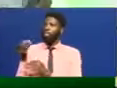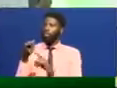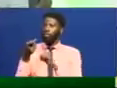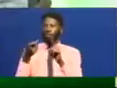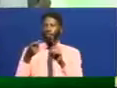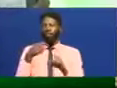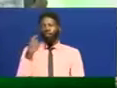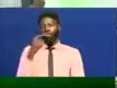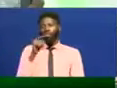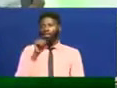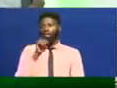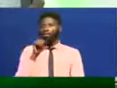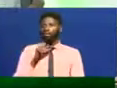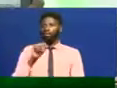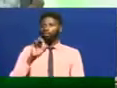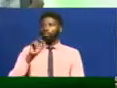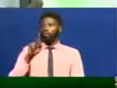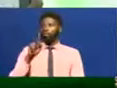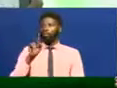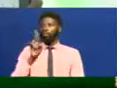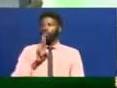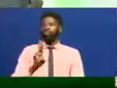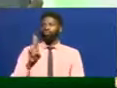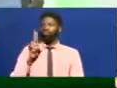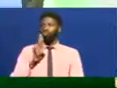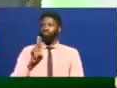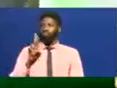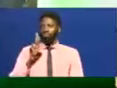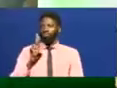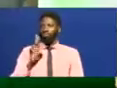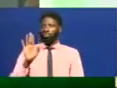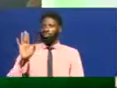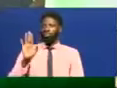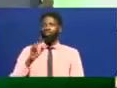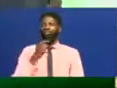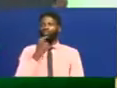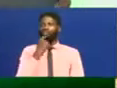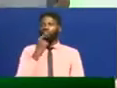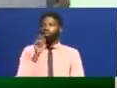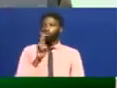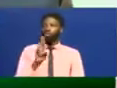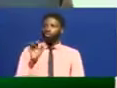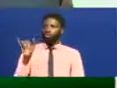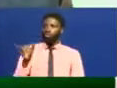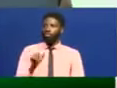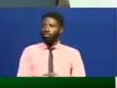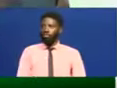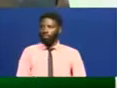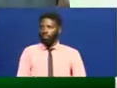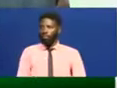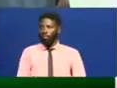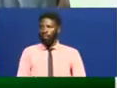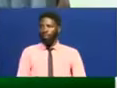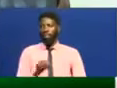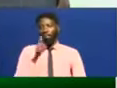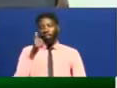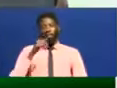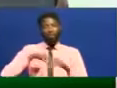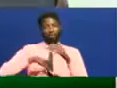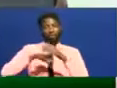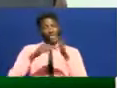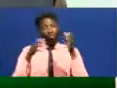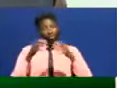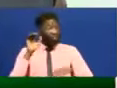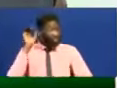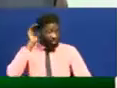Zach for the purposes of use by Gor Mahia Football Club. Other football clubs, hello, did